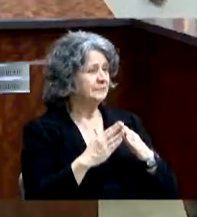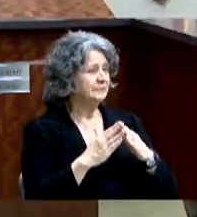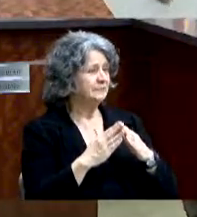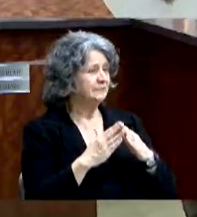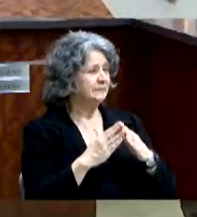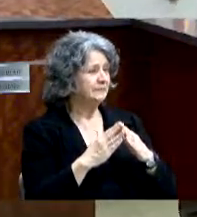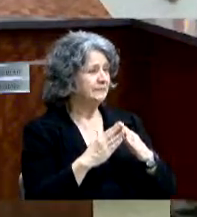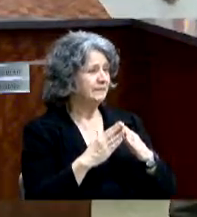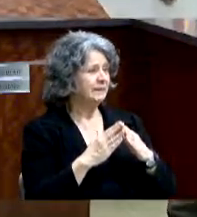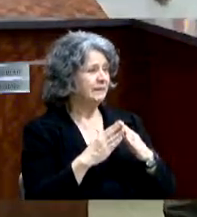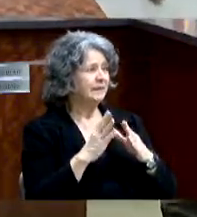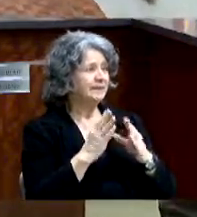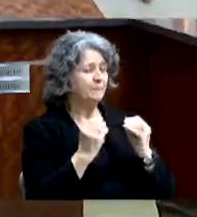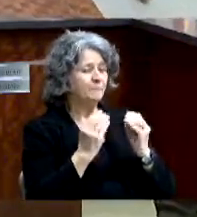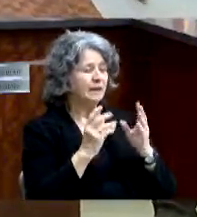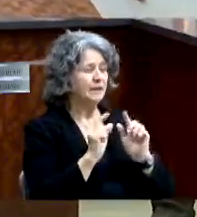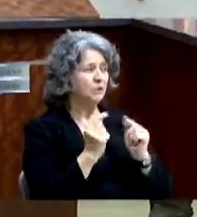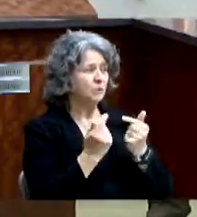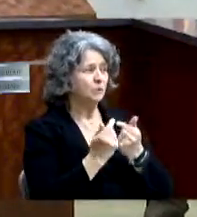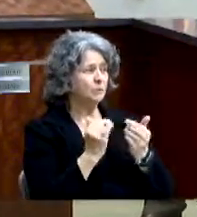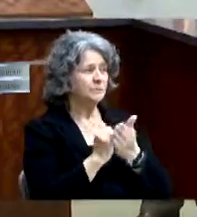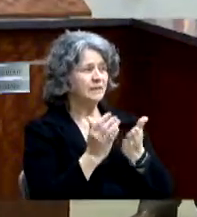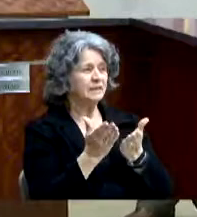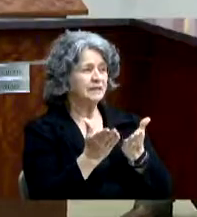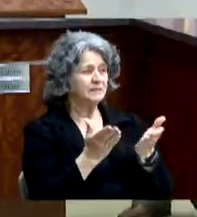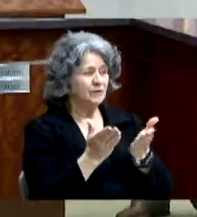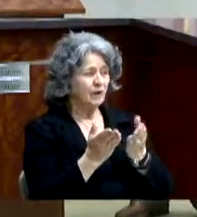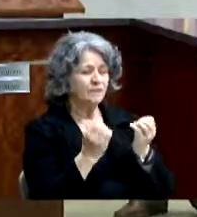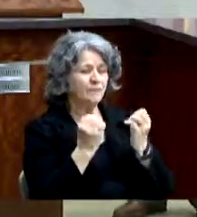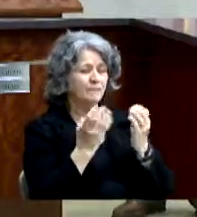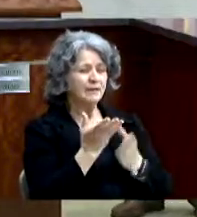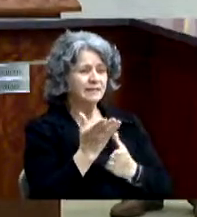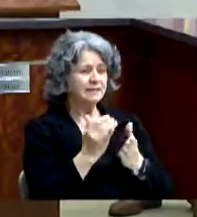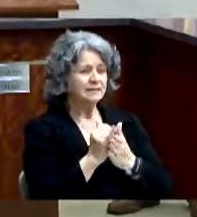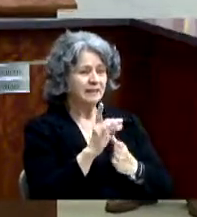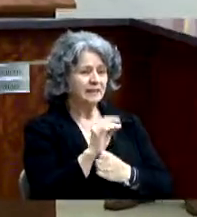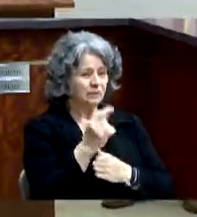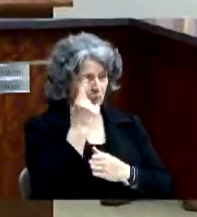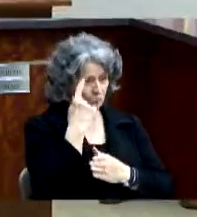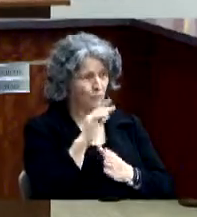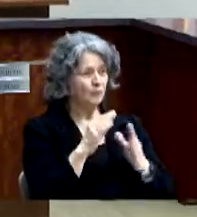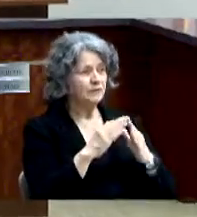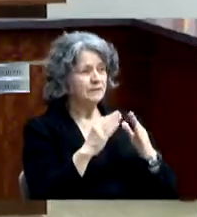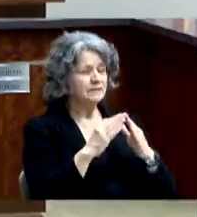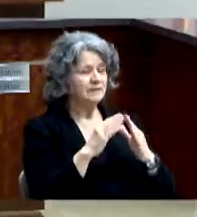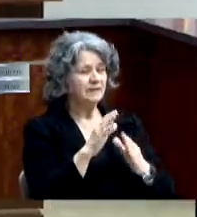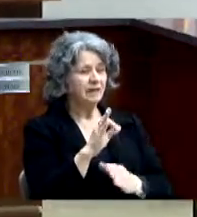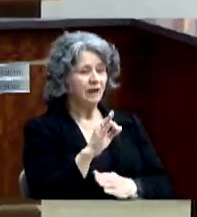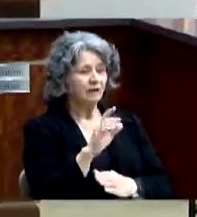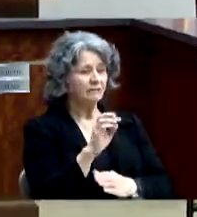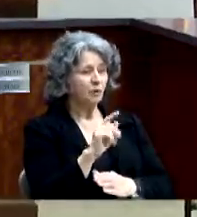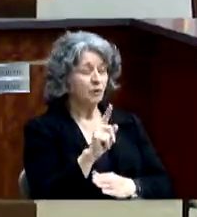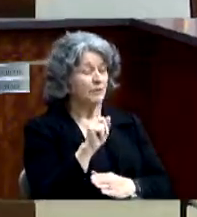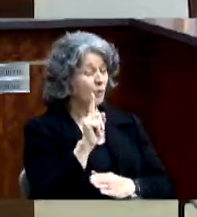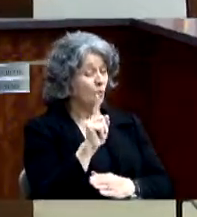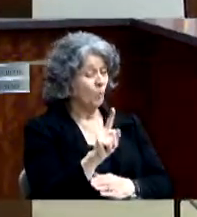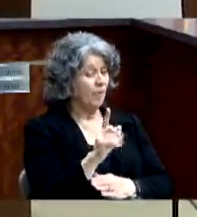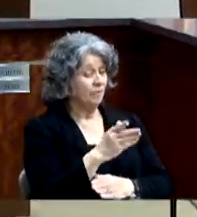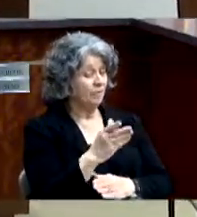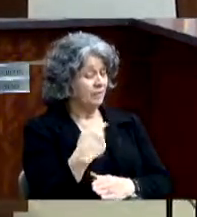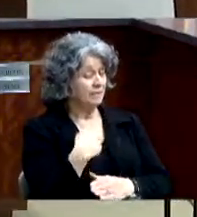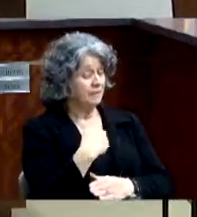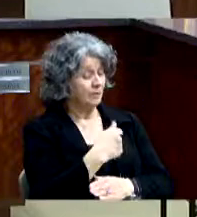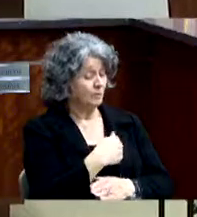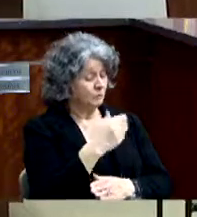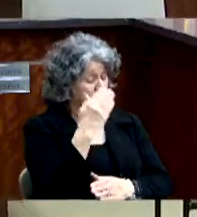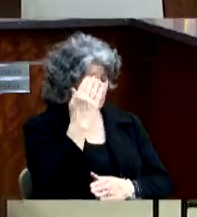groups that they serve and many things that they do for the city of Laurel. And one thing that's come to our attention